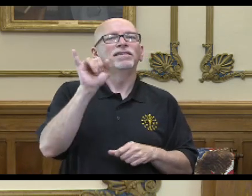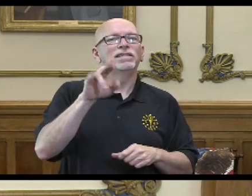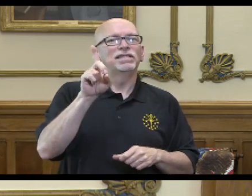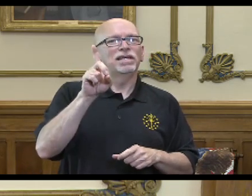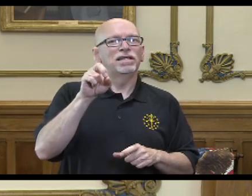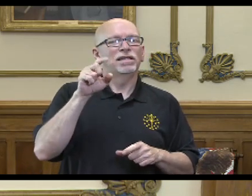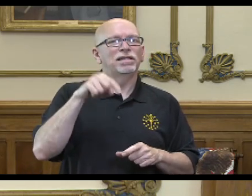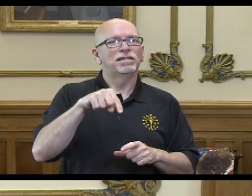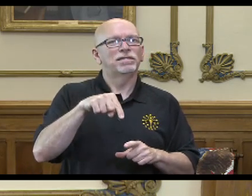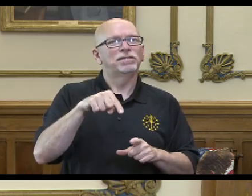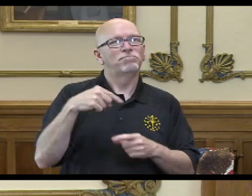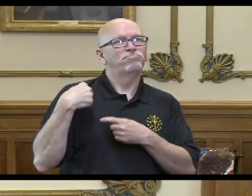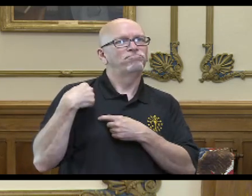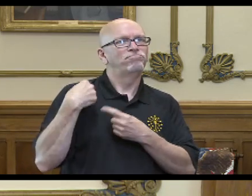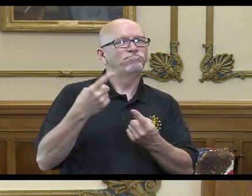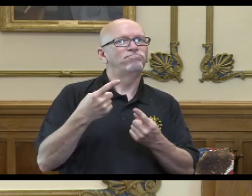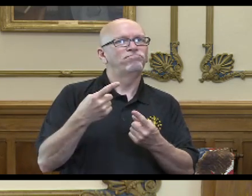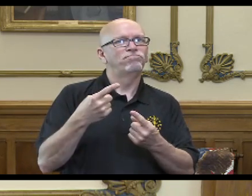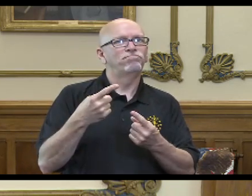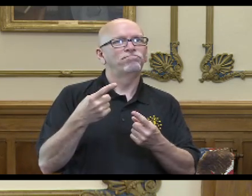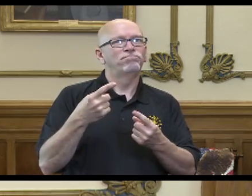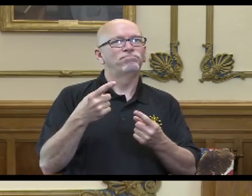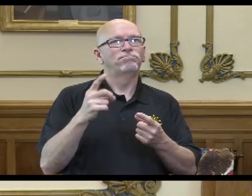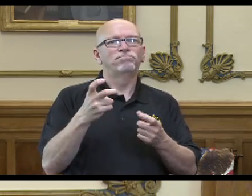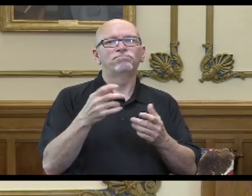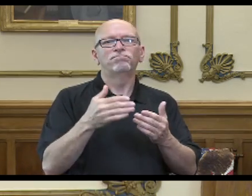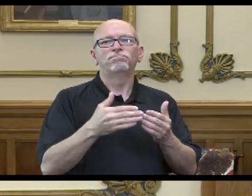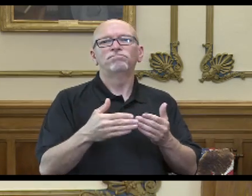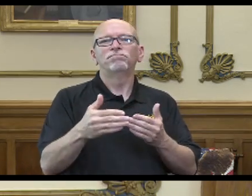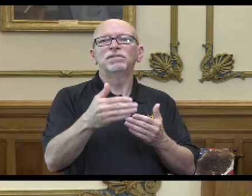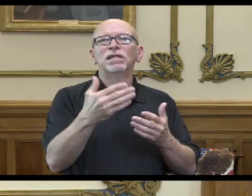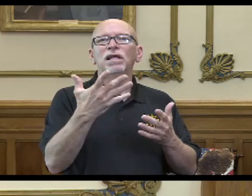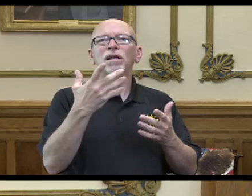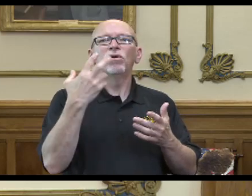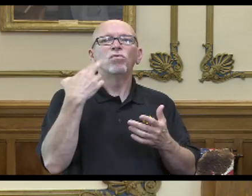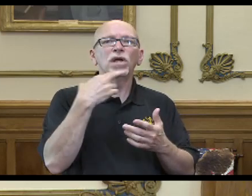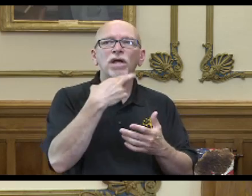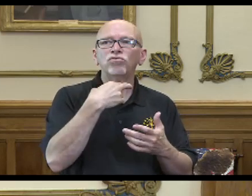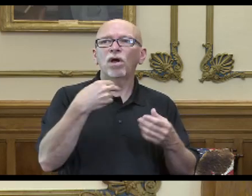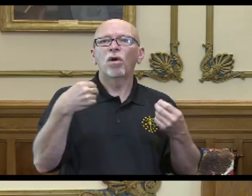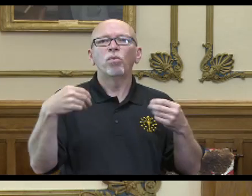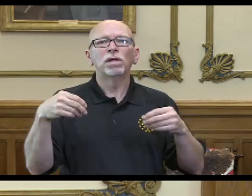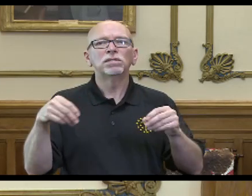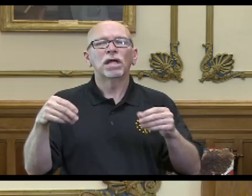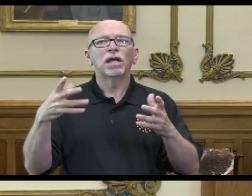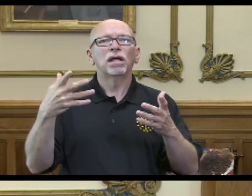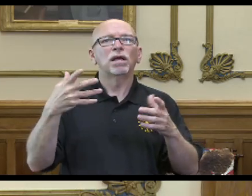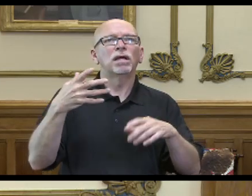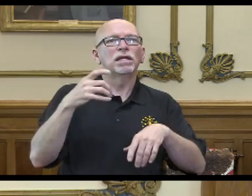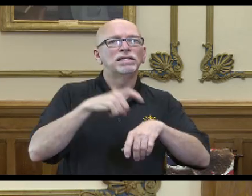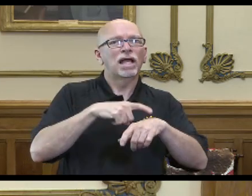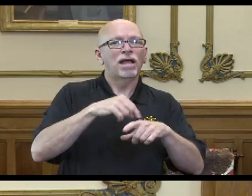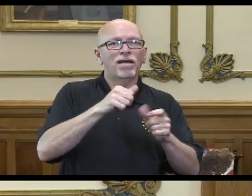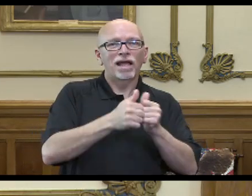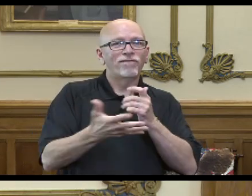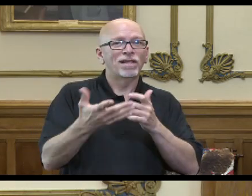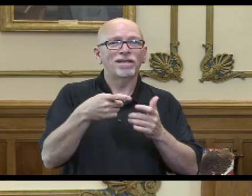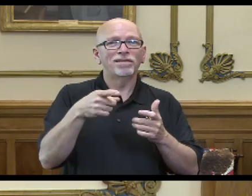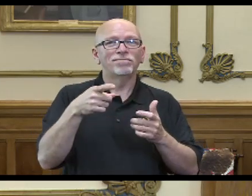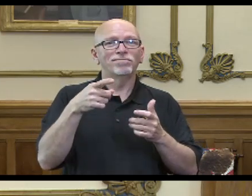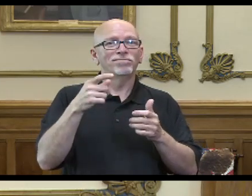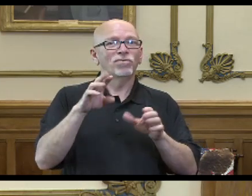Indiana has been ahead of Kentucky in restaurants, retail, the timing of most every